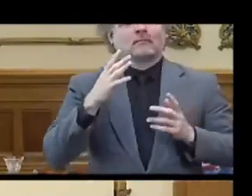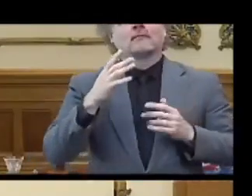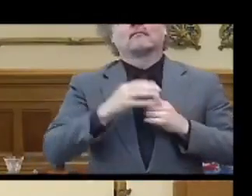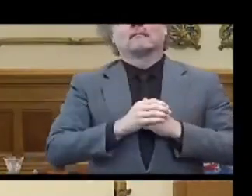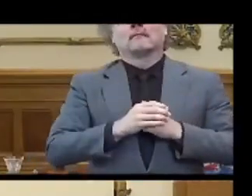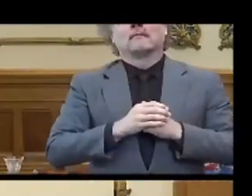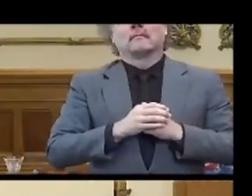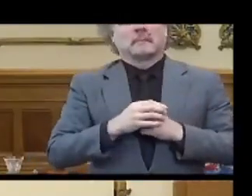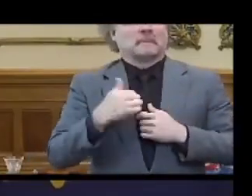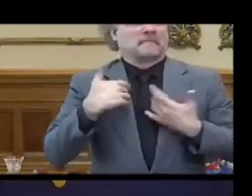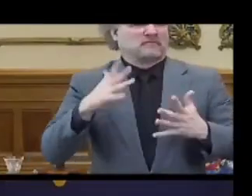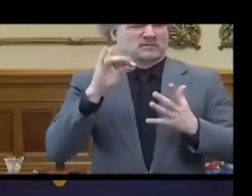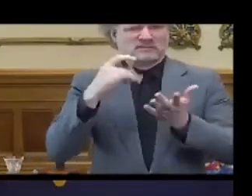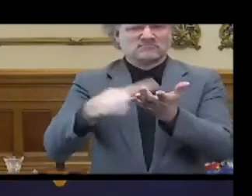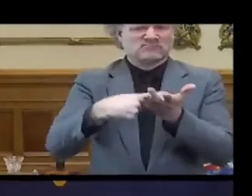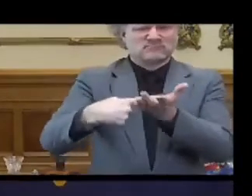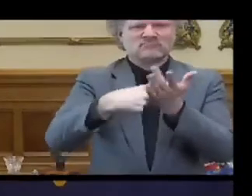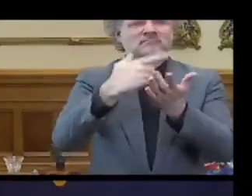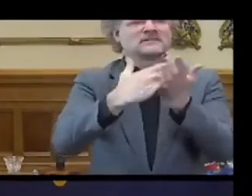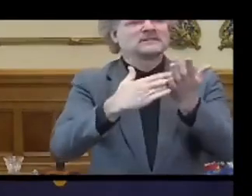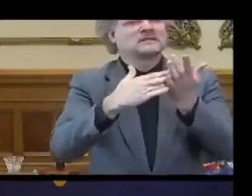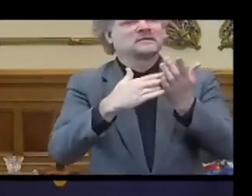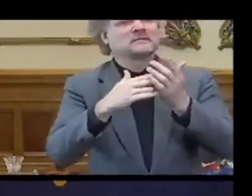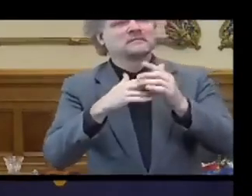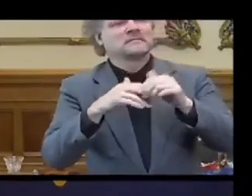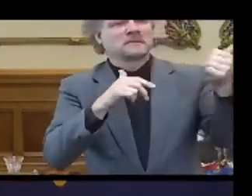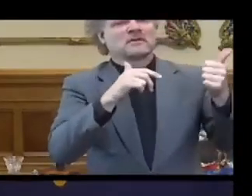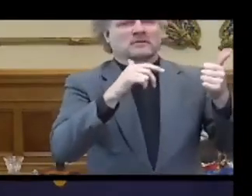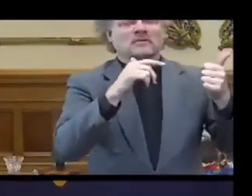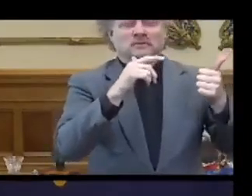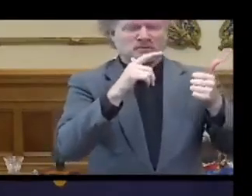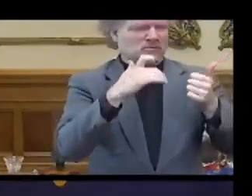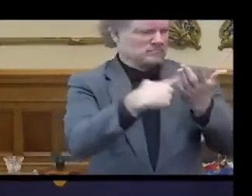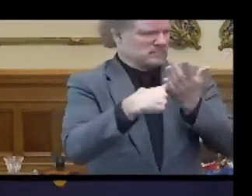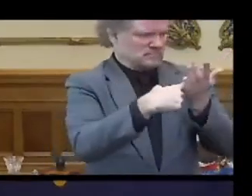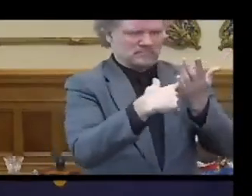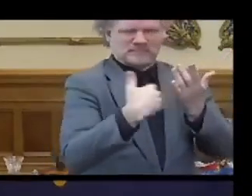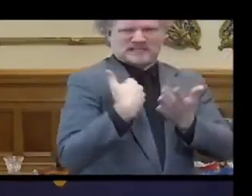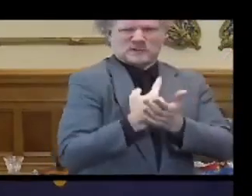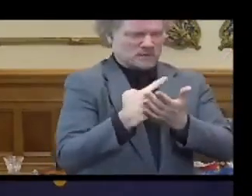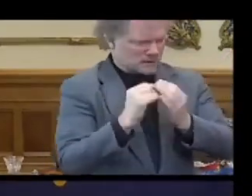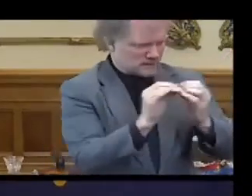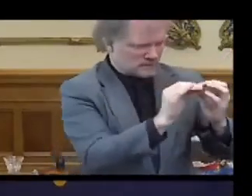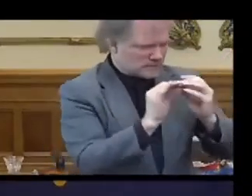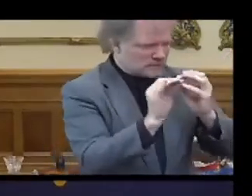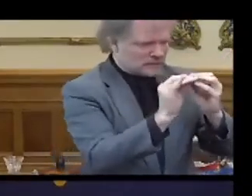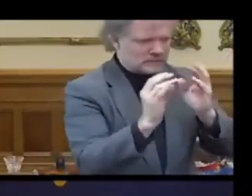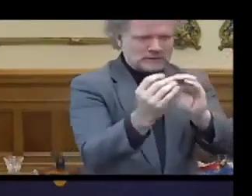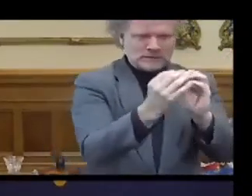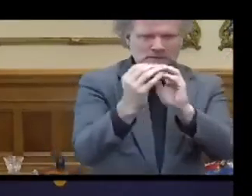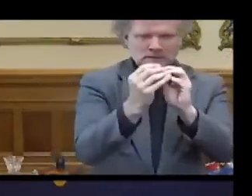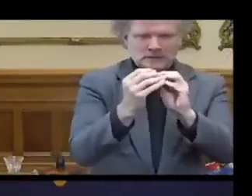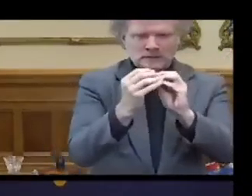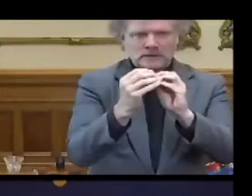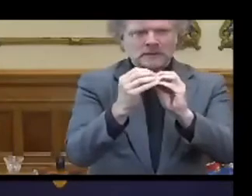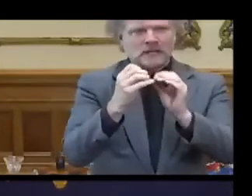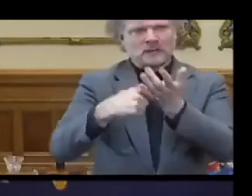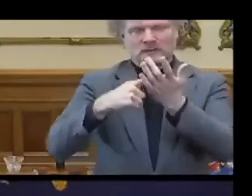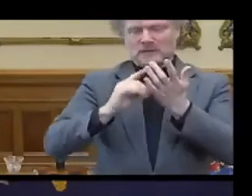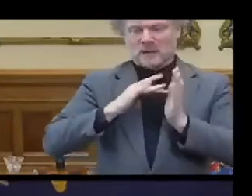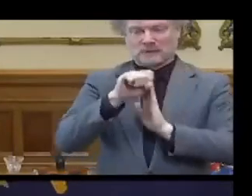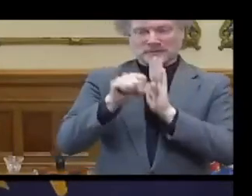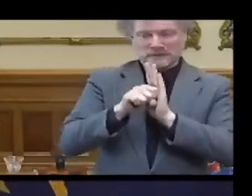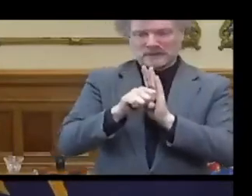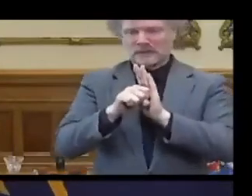to talk with some of my gubernatorial cohorts earlier this week, and we were talking about the status of our